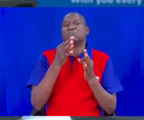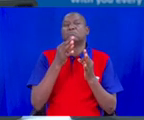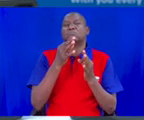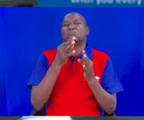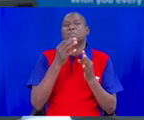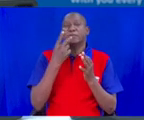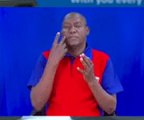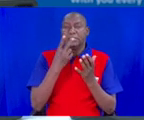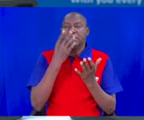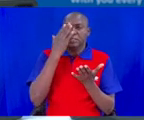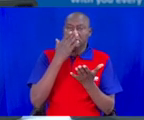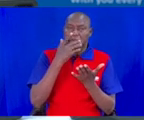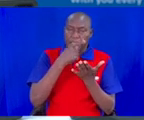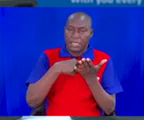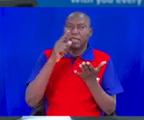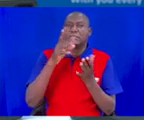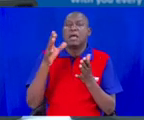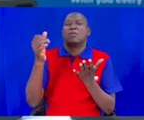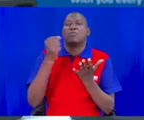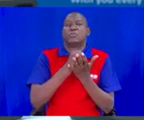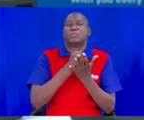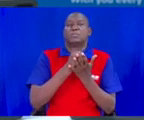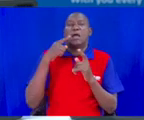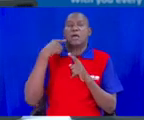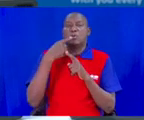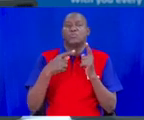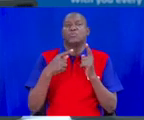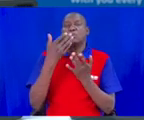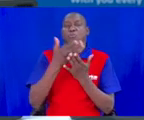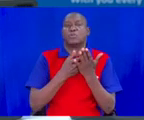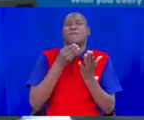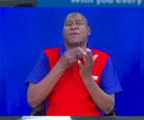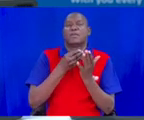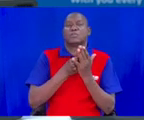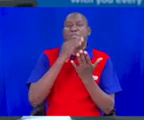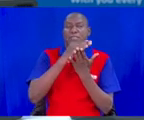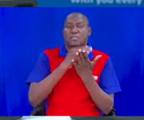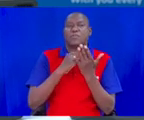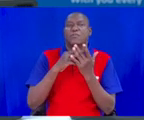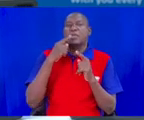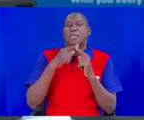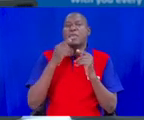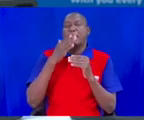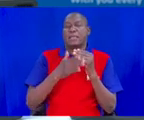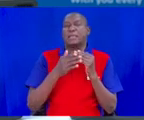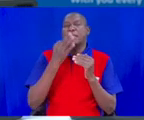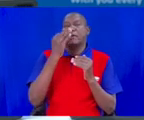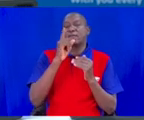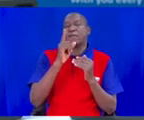fit, adopt the annual report and financial statements for the year ended 31st